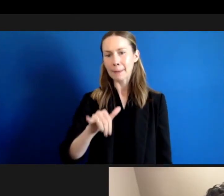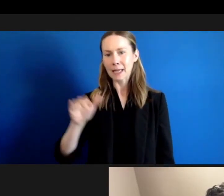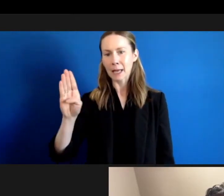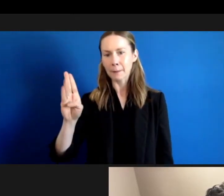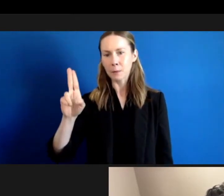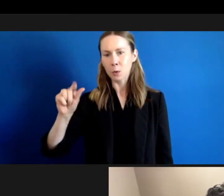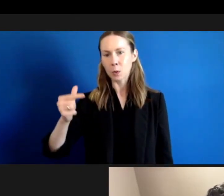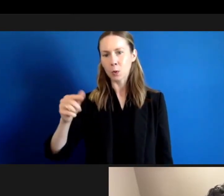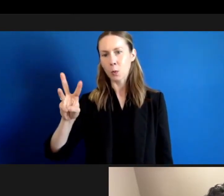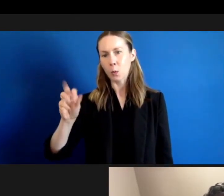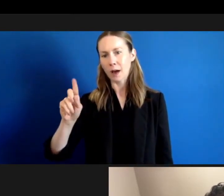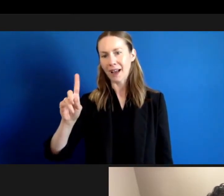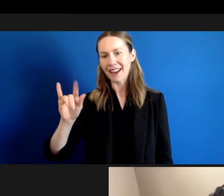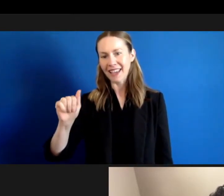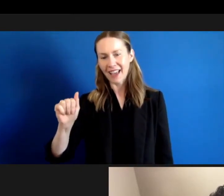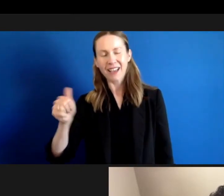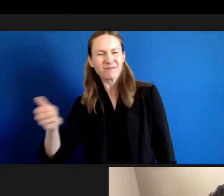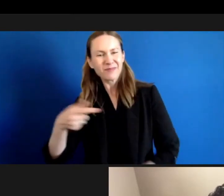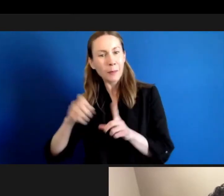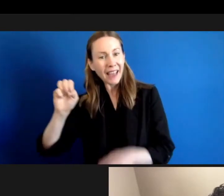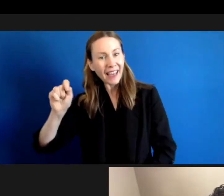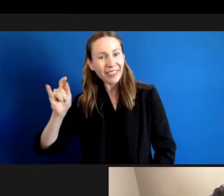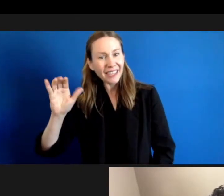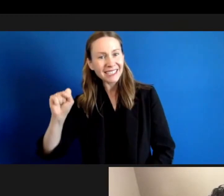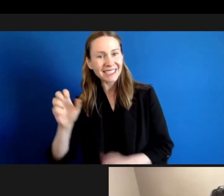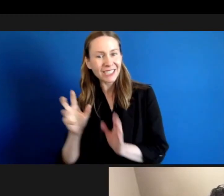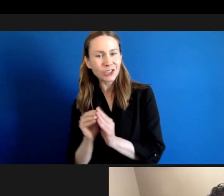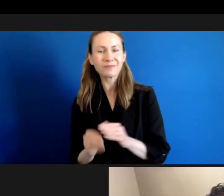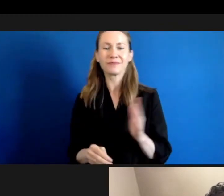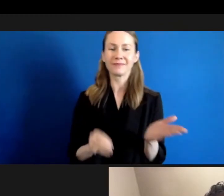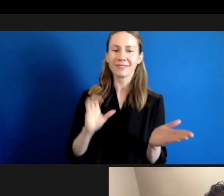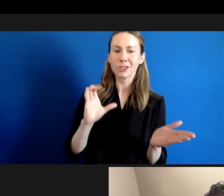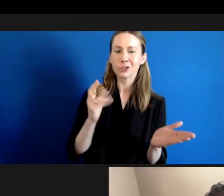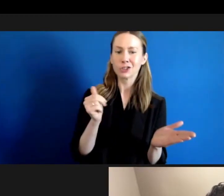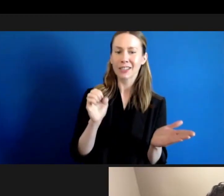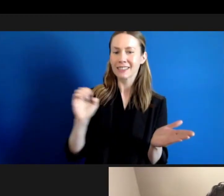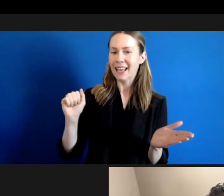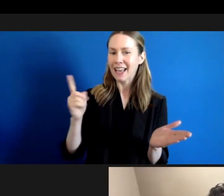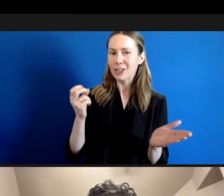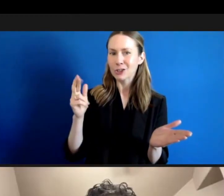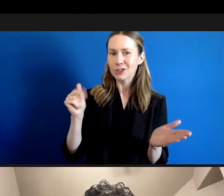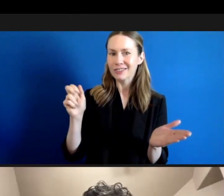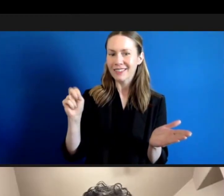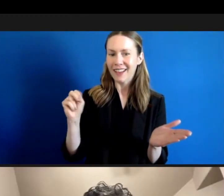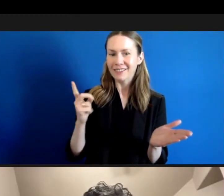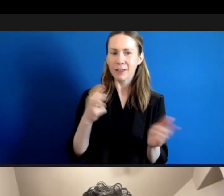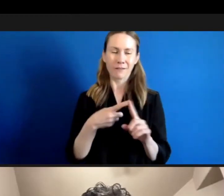the ethics session. We also have Dr. Chase Anderson from the social media session.